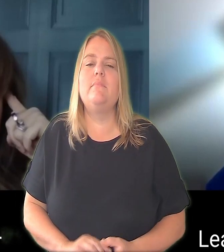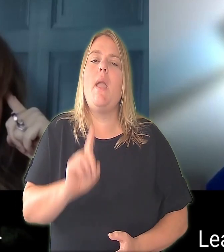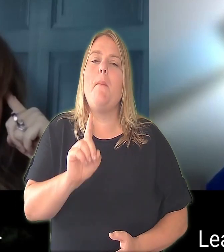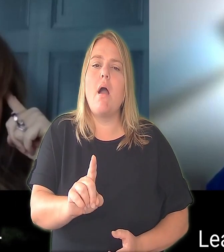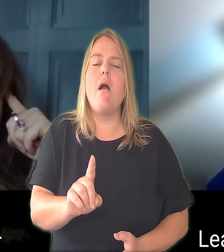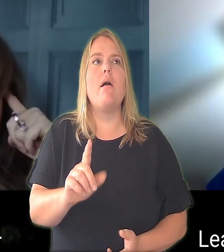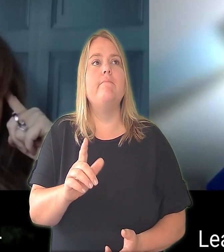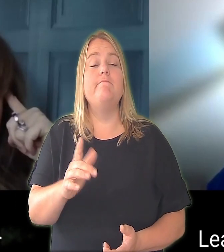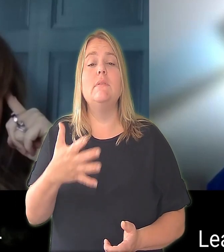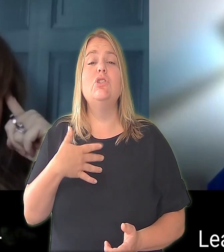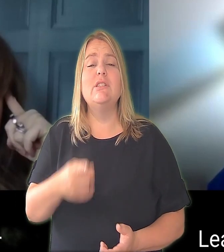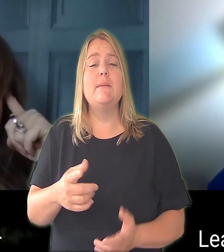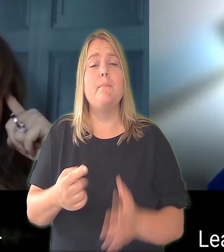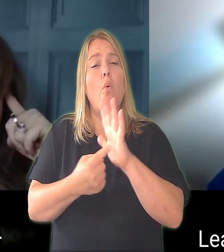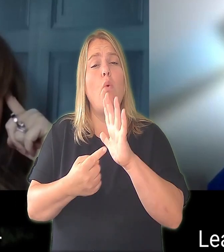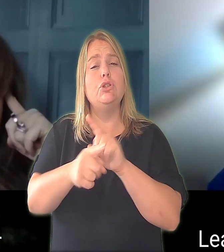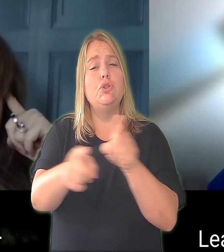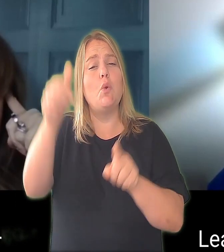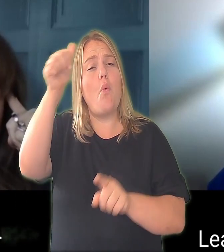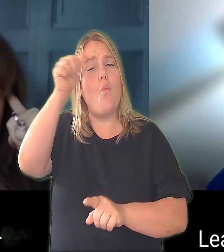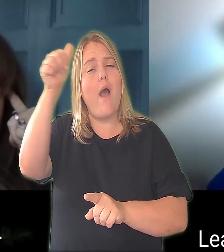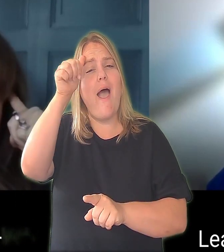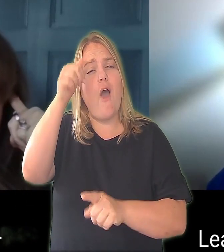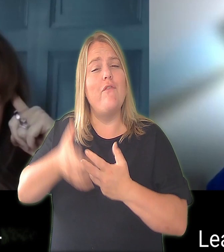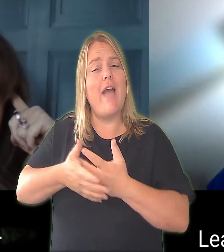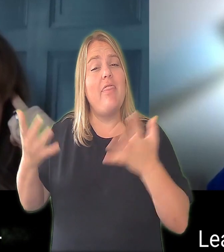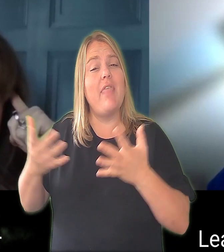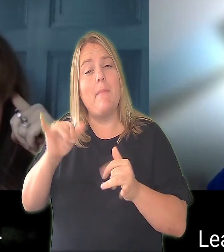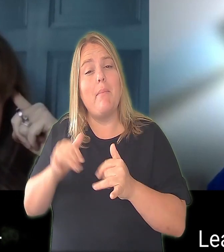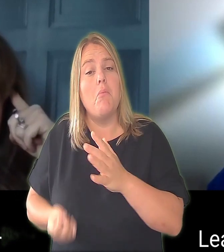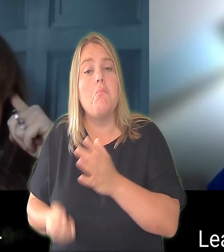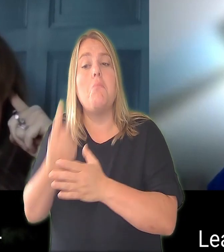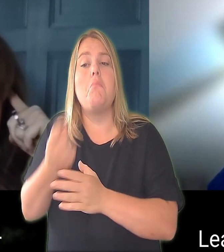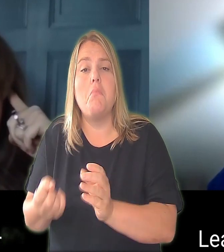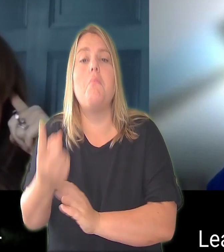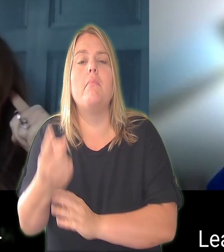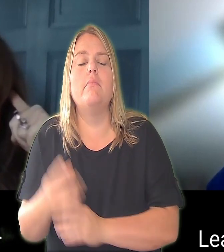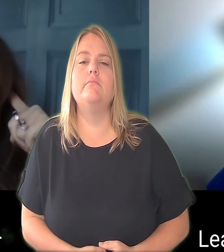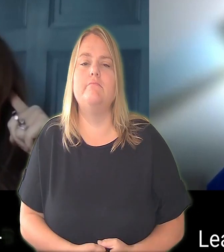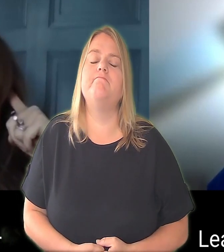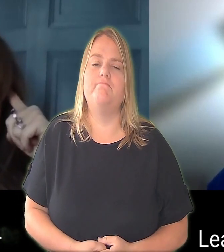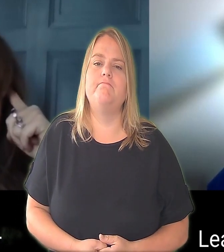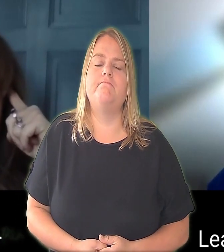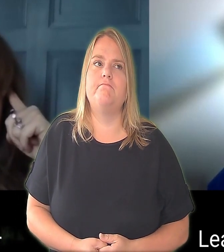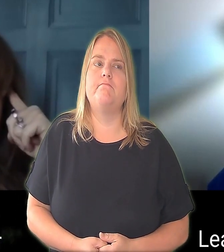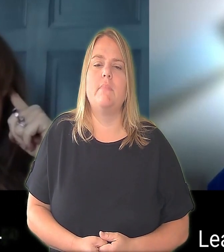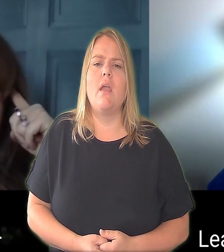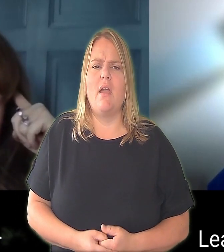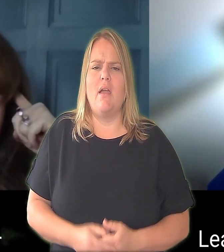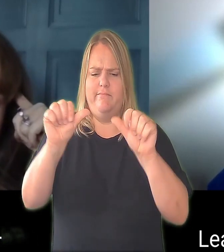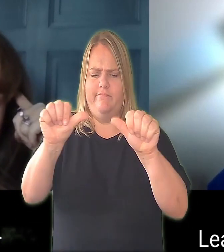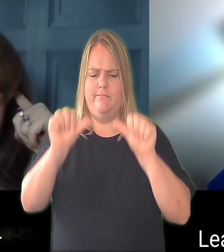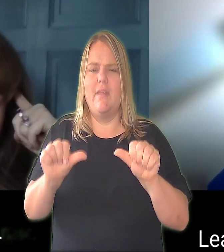remain aware in case anything comes up while you're planning it. Okay, that's reassuring. Now then, it says religious belief. We're really aware